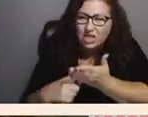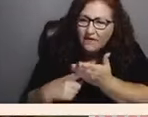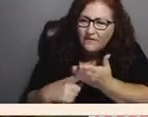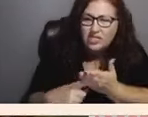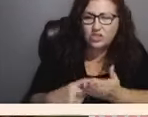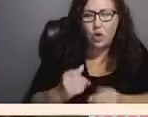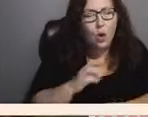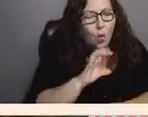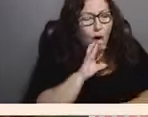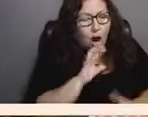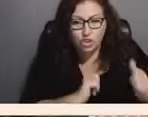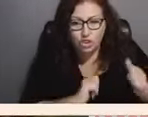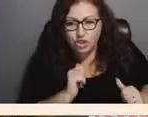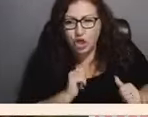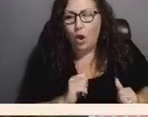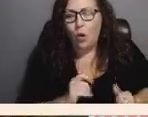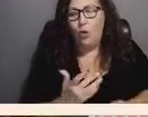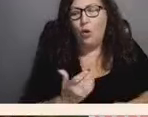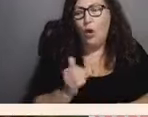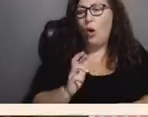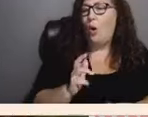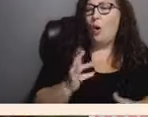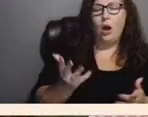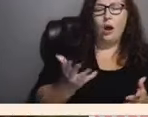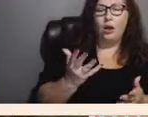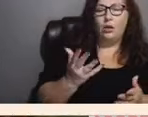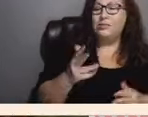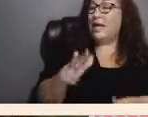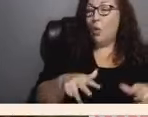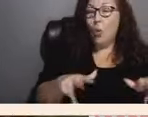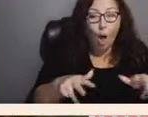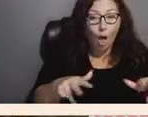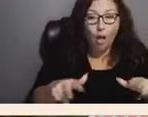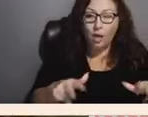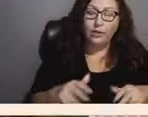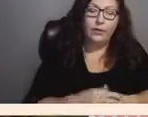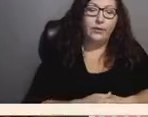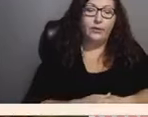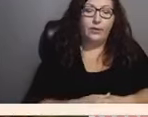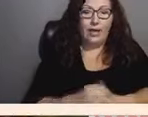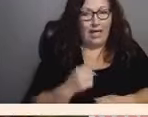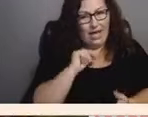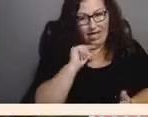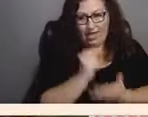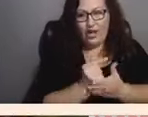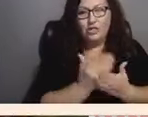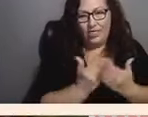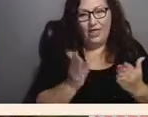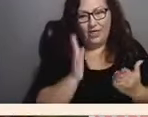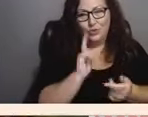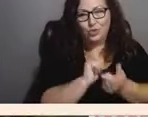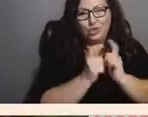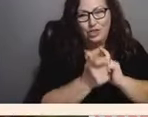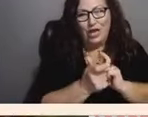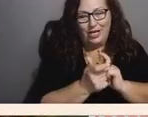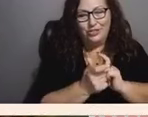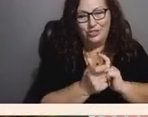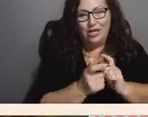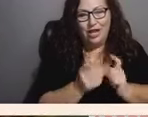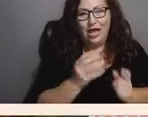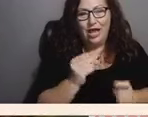show. Or take a walk. And I guarantee things will change and it will release